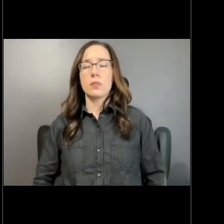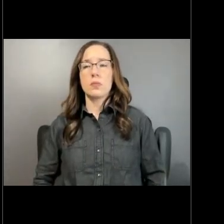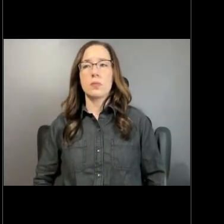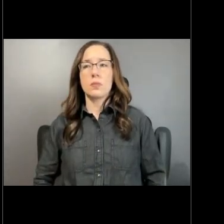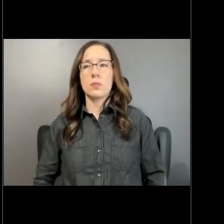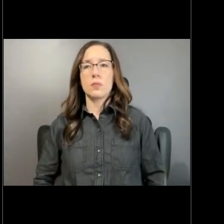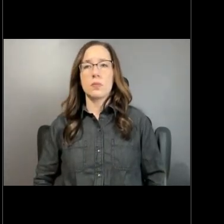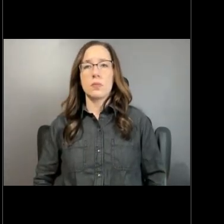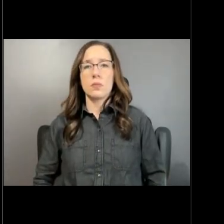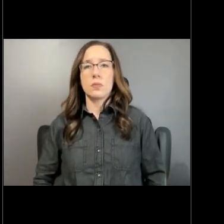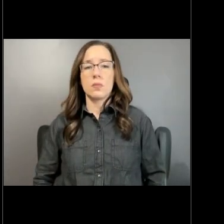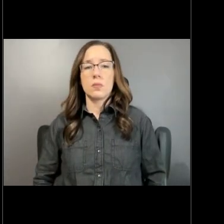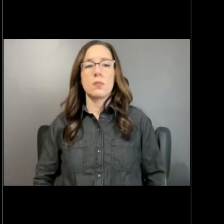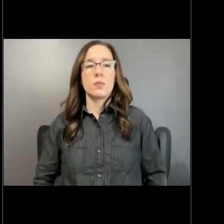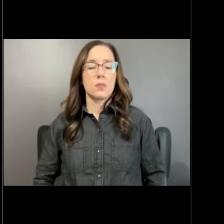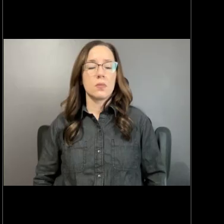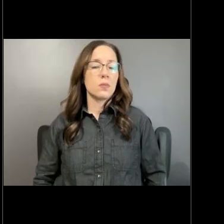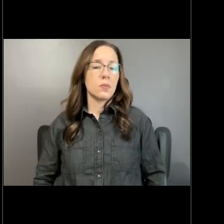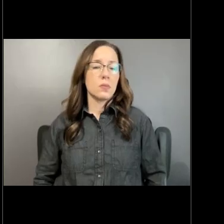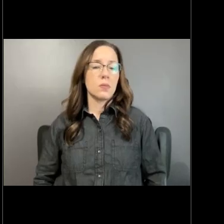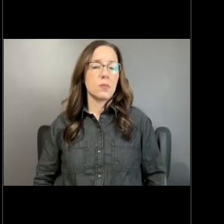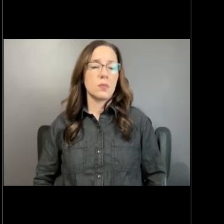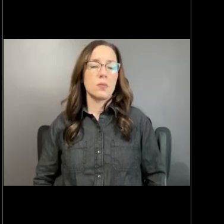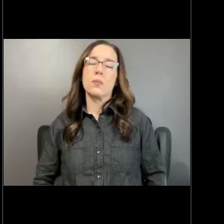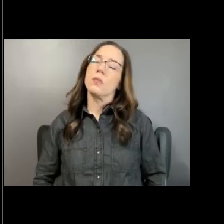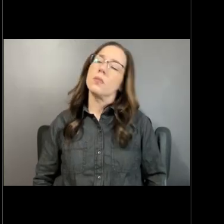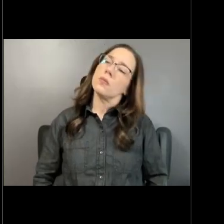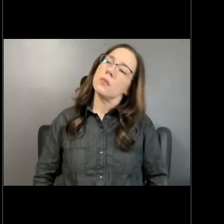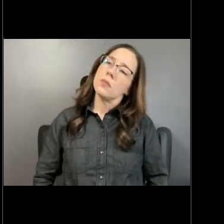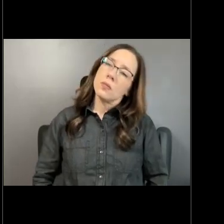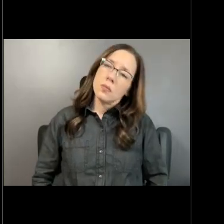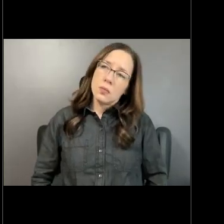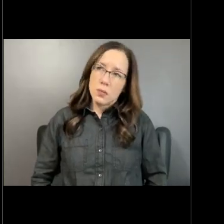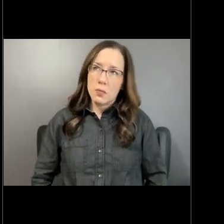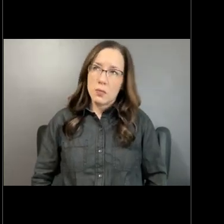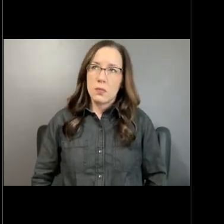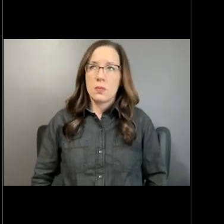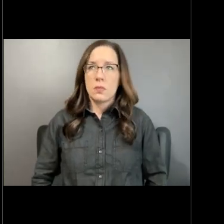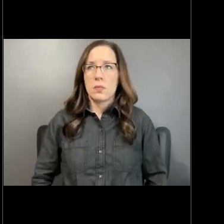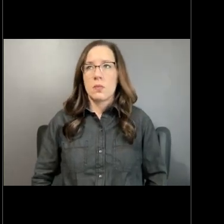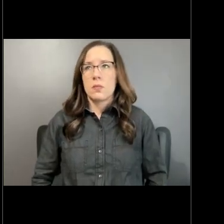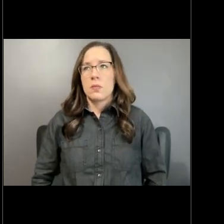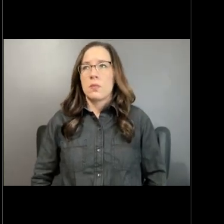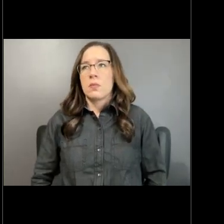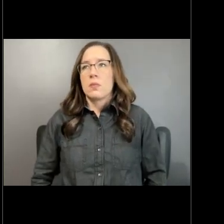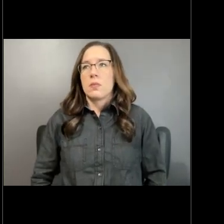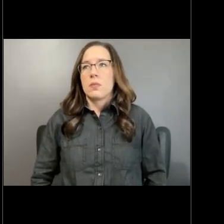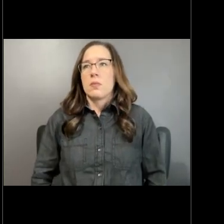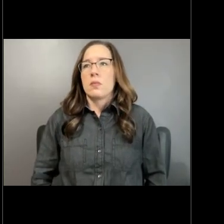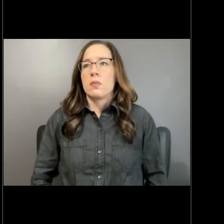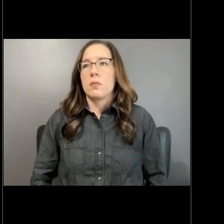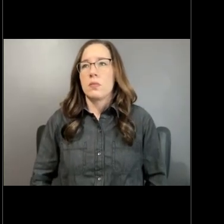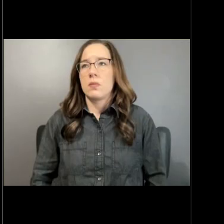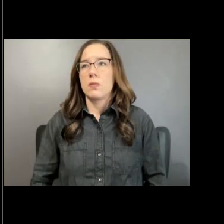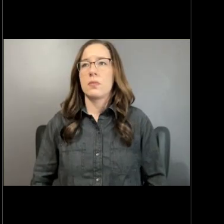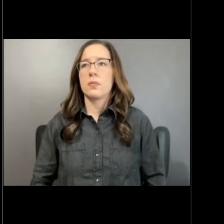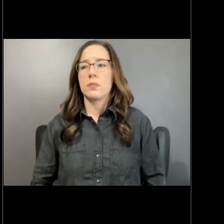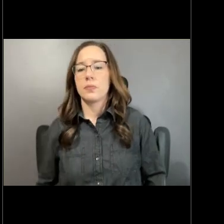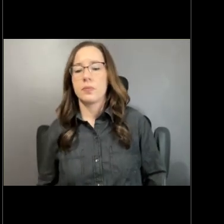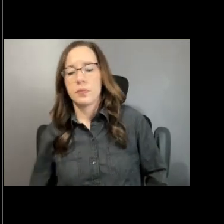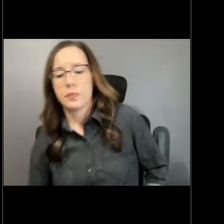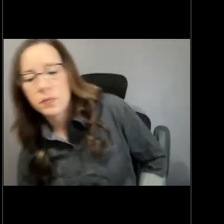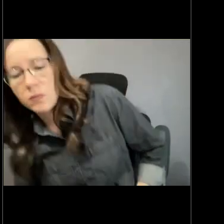our knowledge check 7 asks, handles are included when measuring the minimum distance between opposing cabinets and appliances.